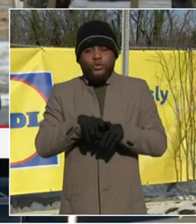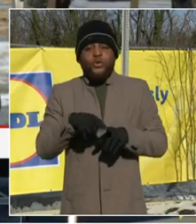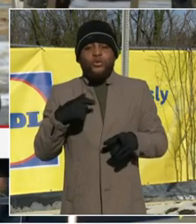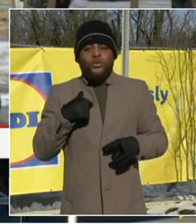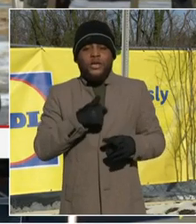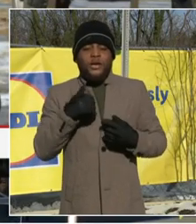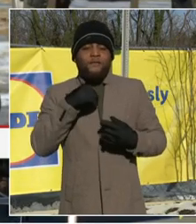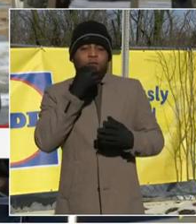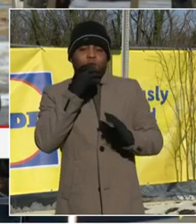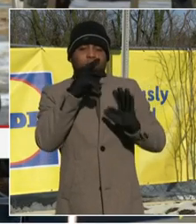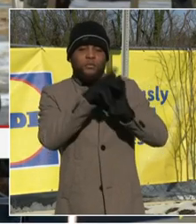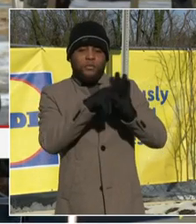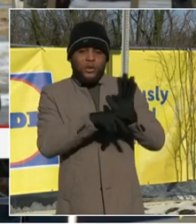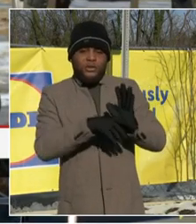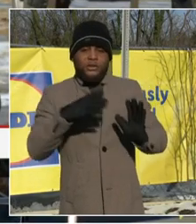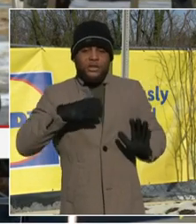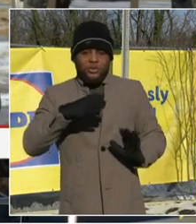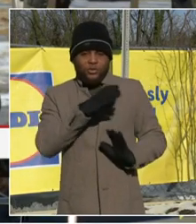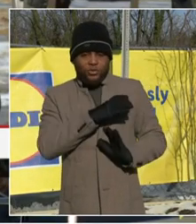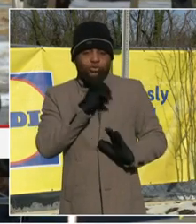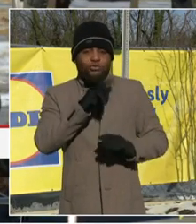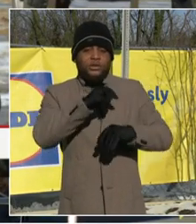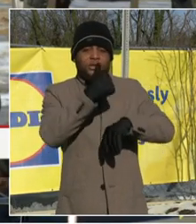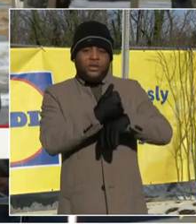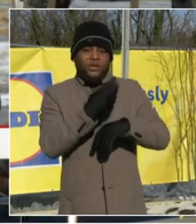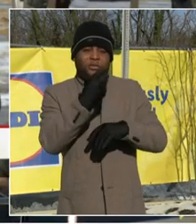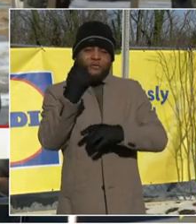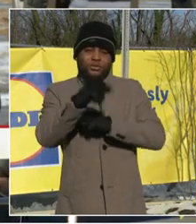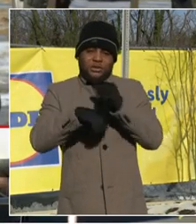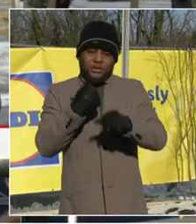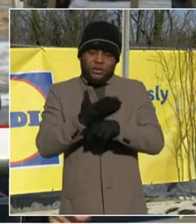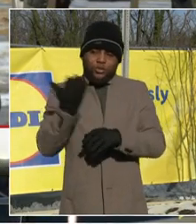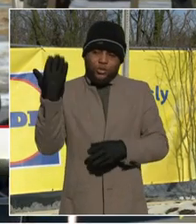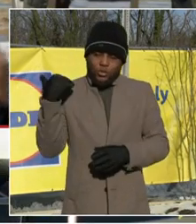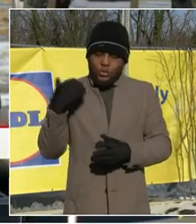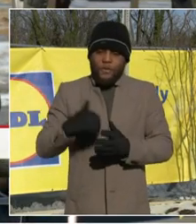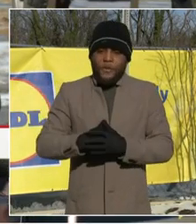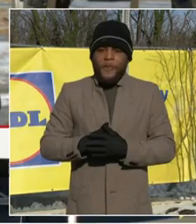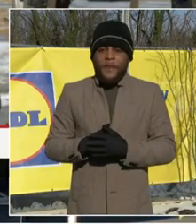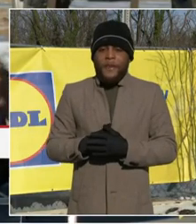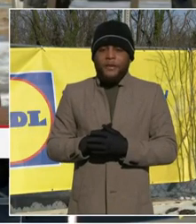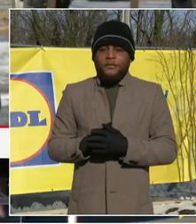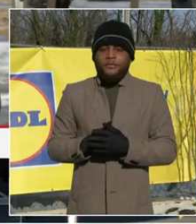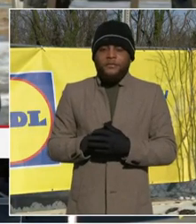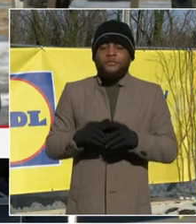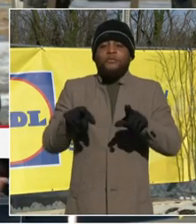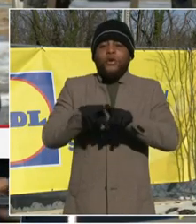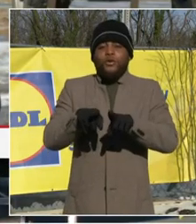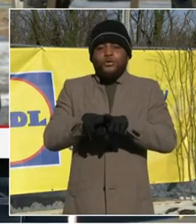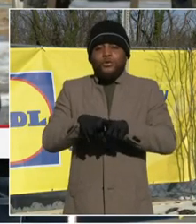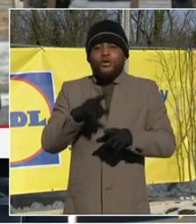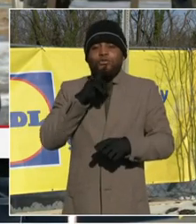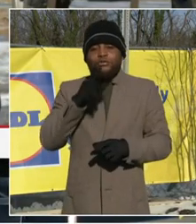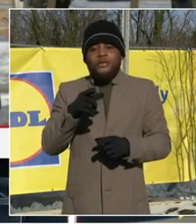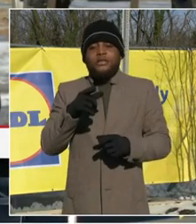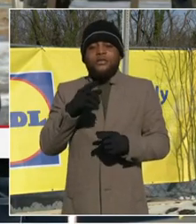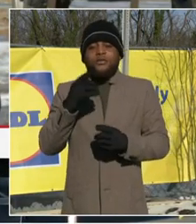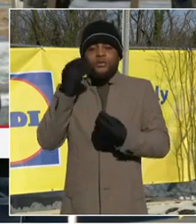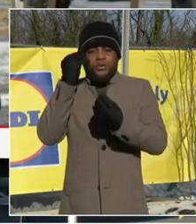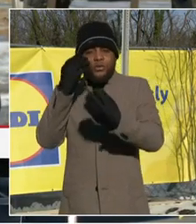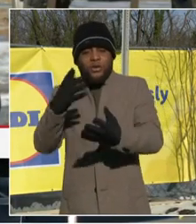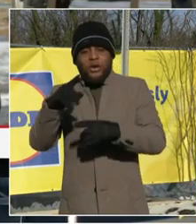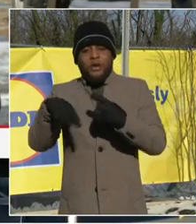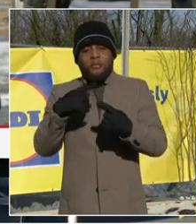we were created some years ago that's chaired by Chef Spike Mendelson, that's also informing the food policy for the